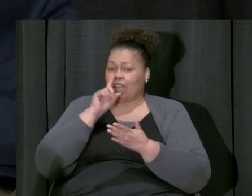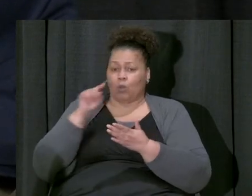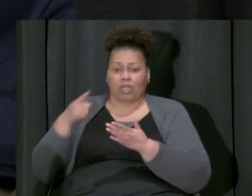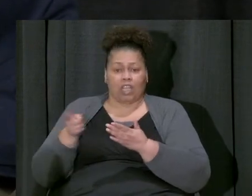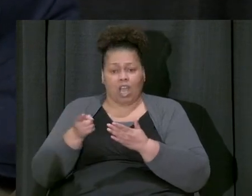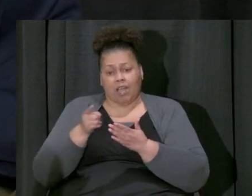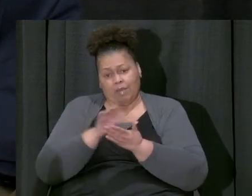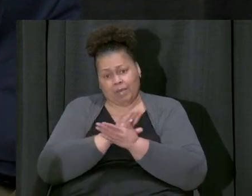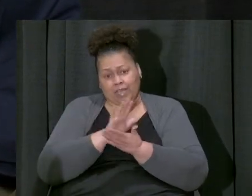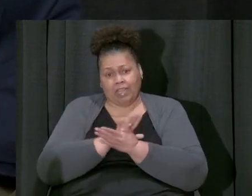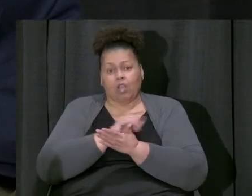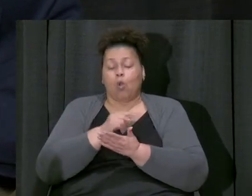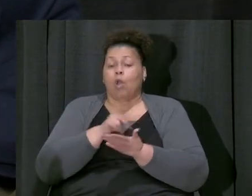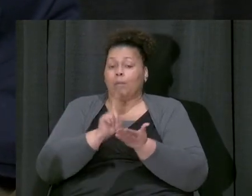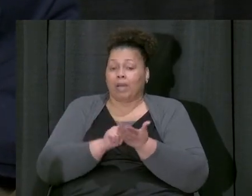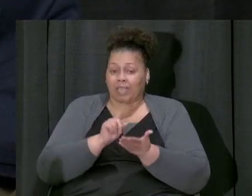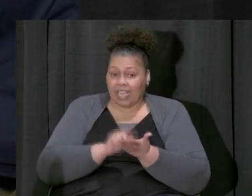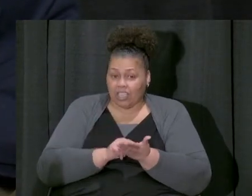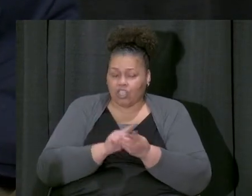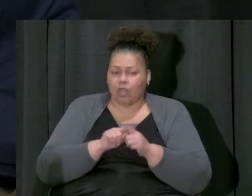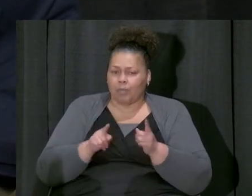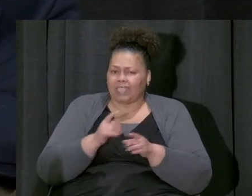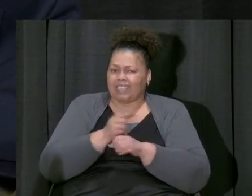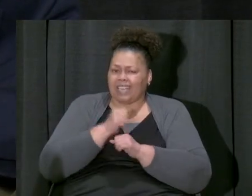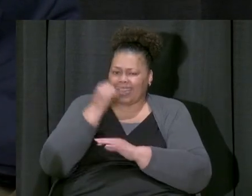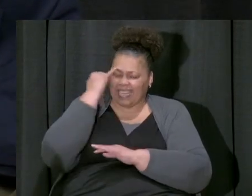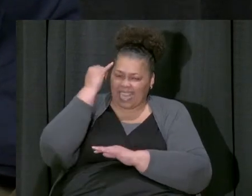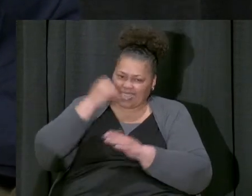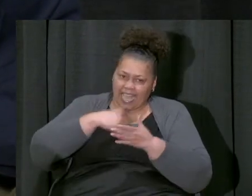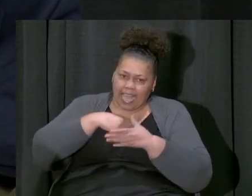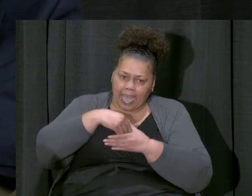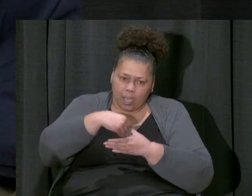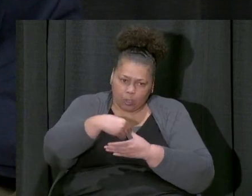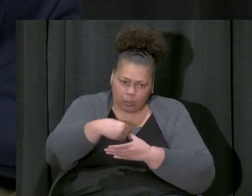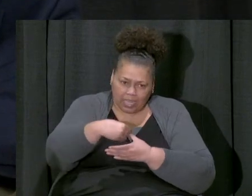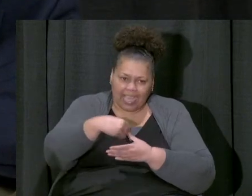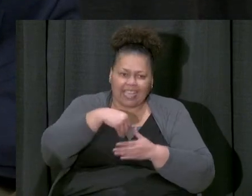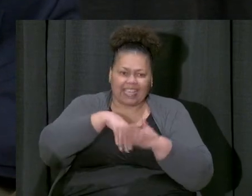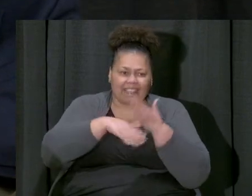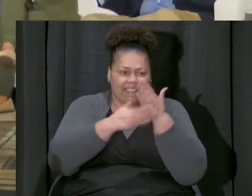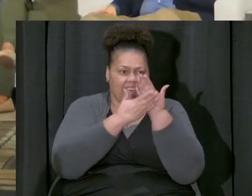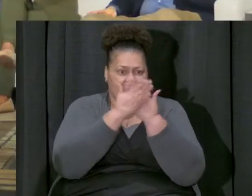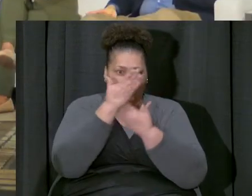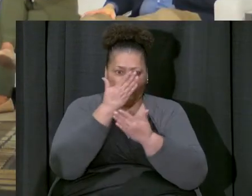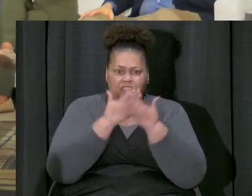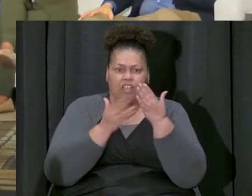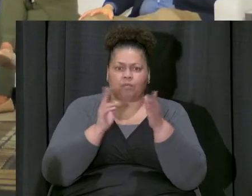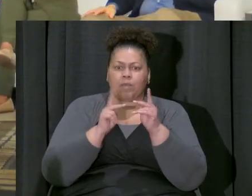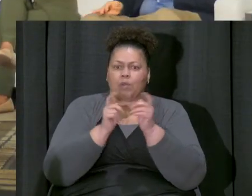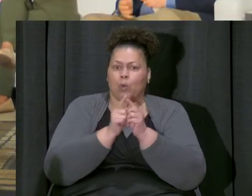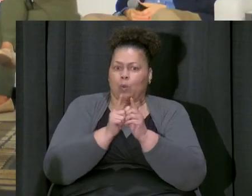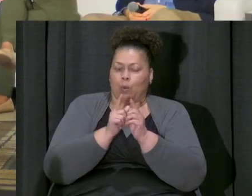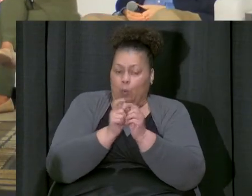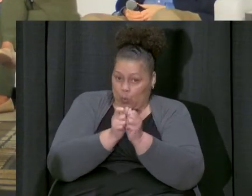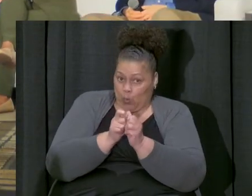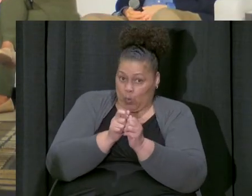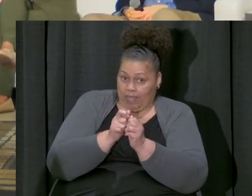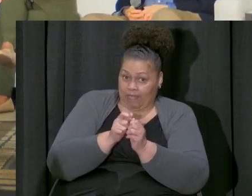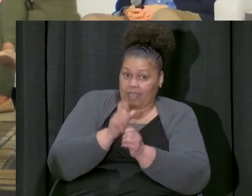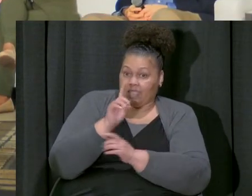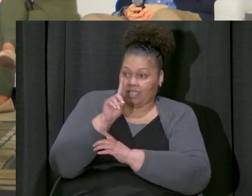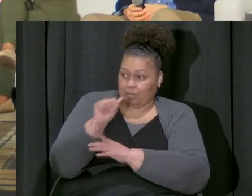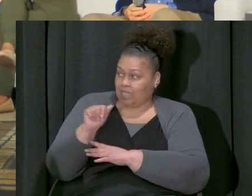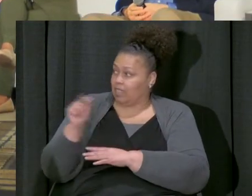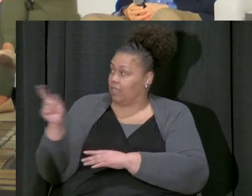peer publication, but actually getting an idea out and into the hands of people with disabilities. I would be remiss if I didn't mention, we